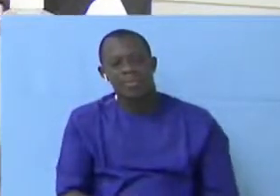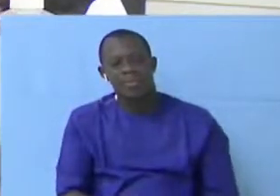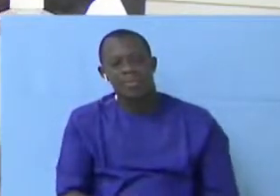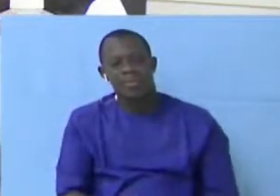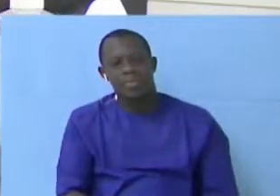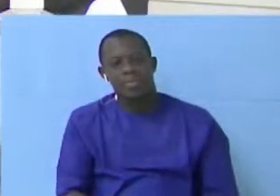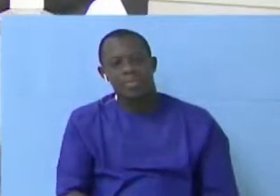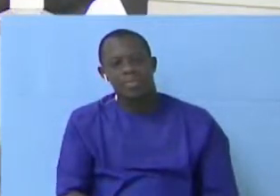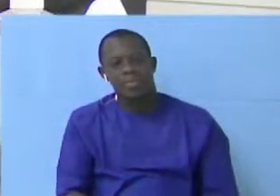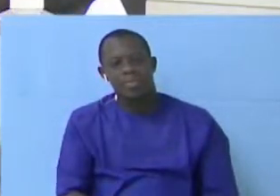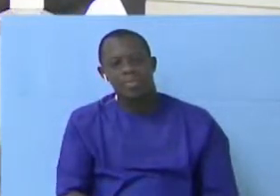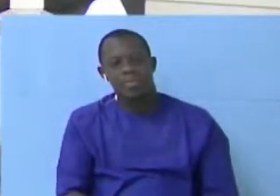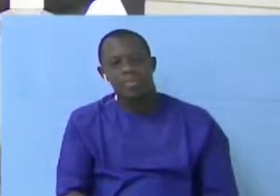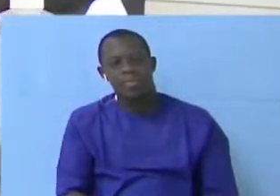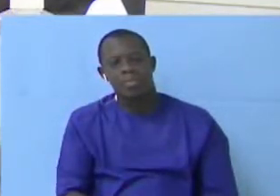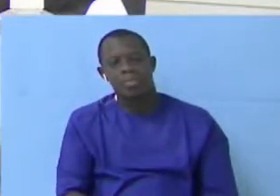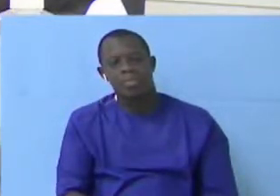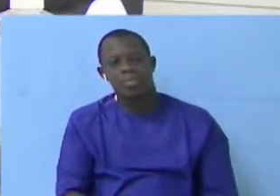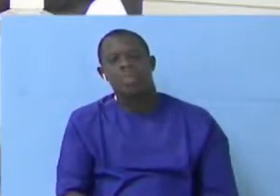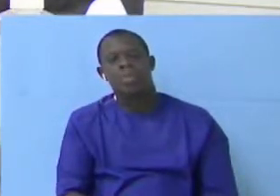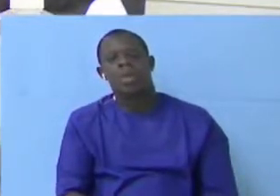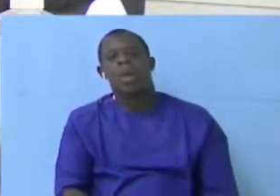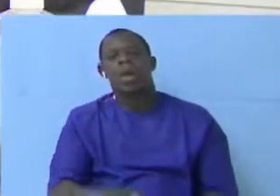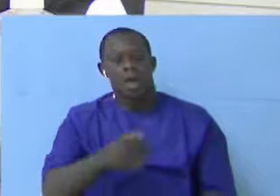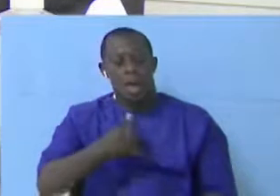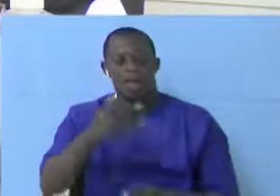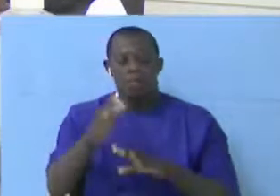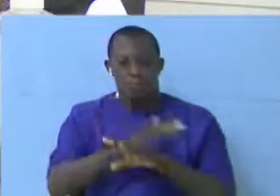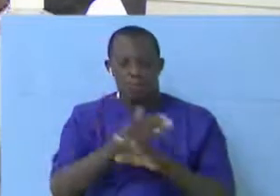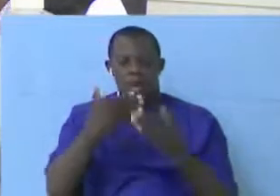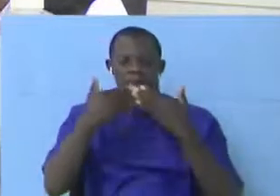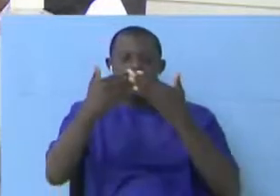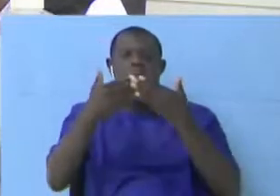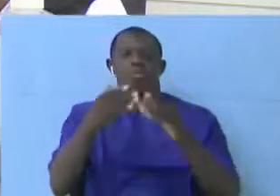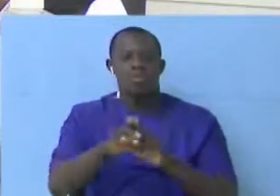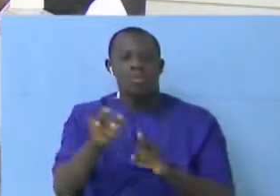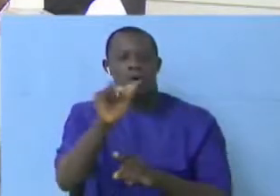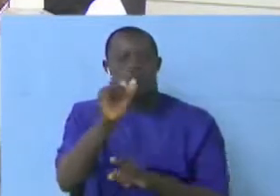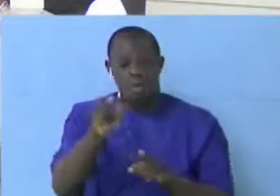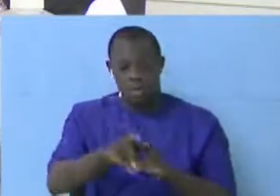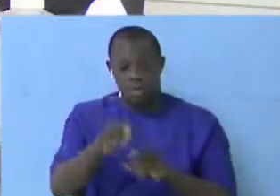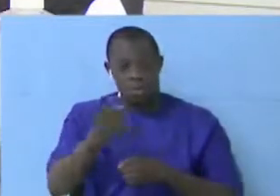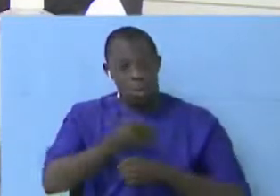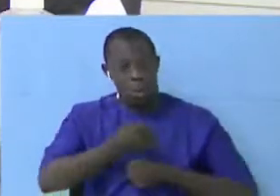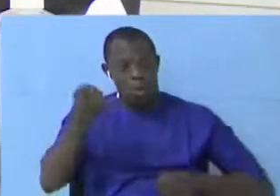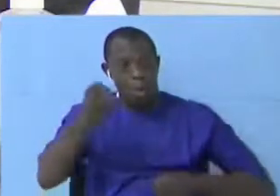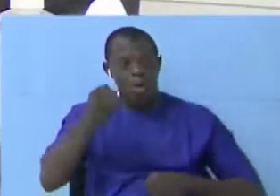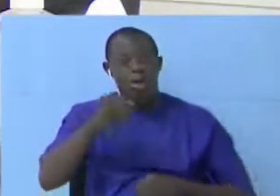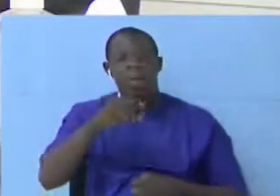I was told some armed men wanted to overtake the government.